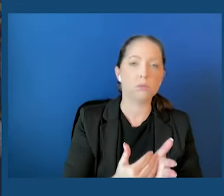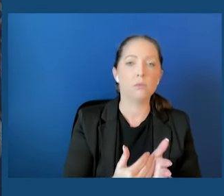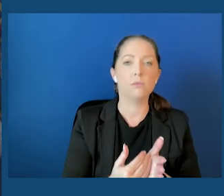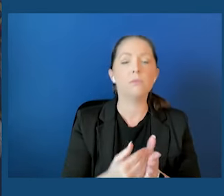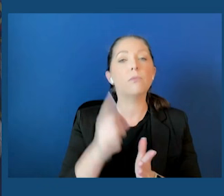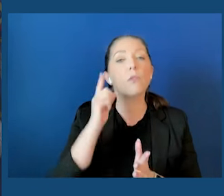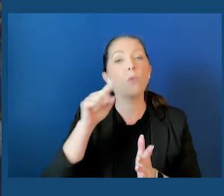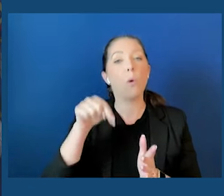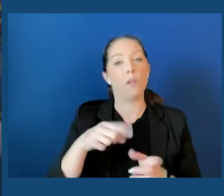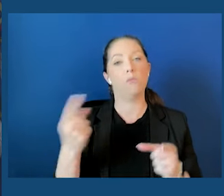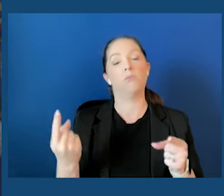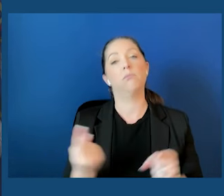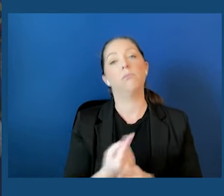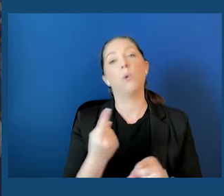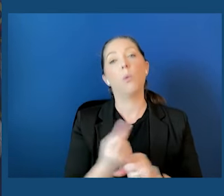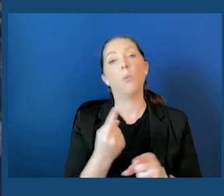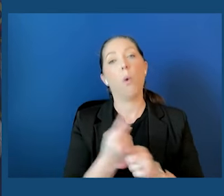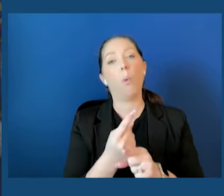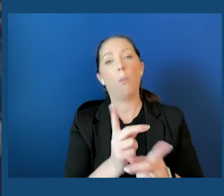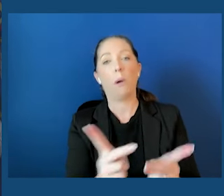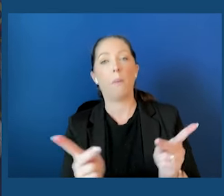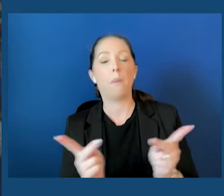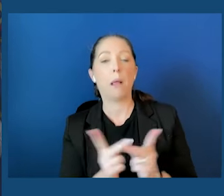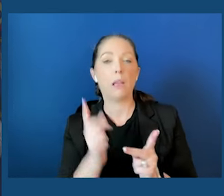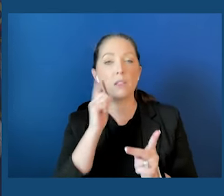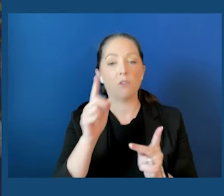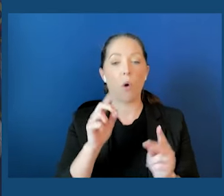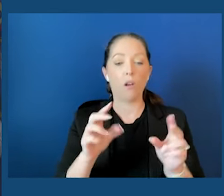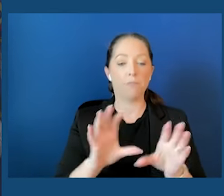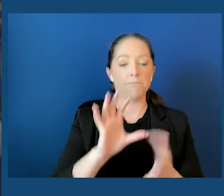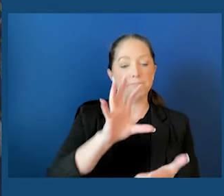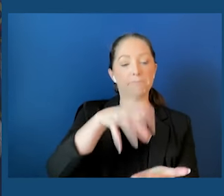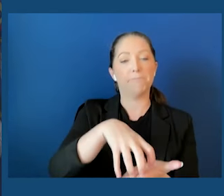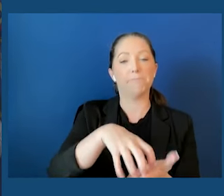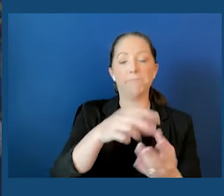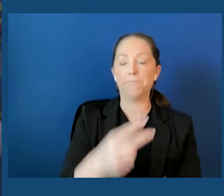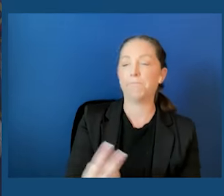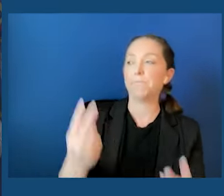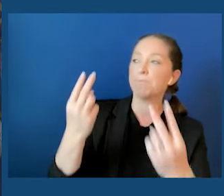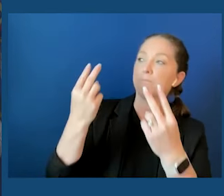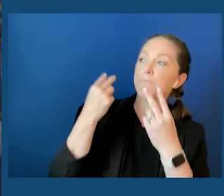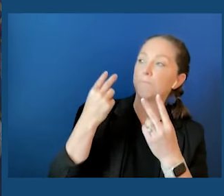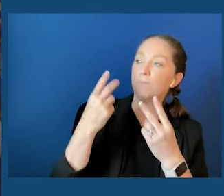appropriate place of reflection, a place to show love.